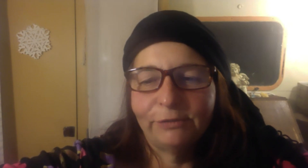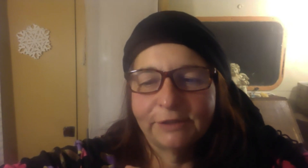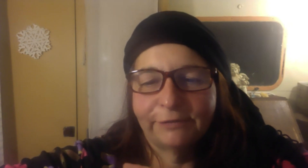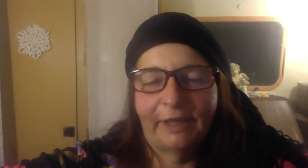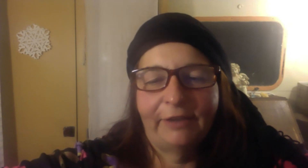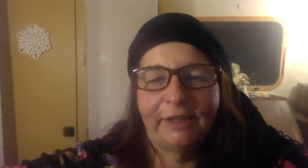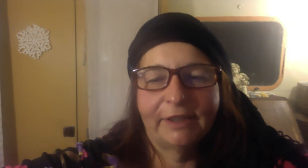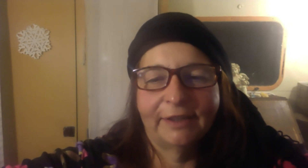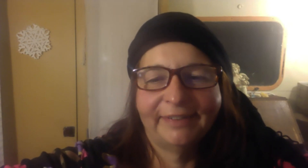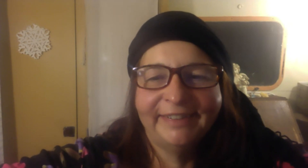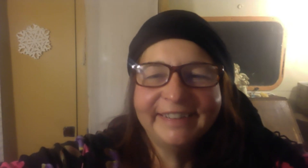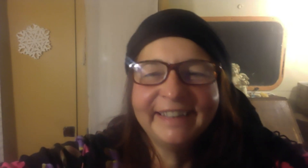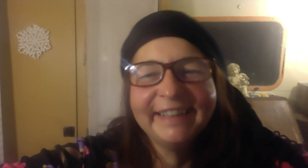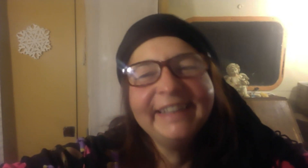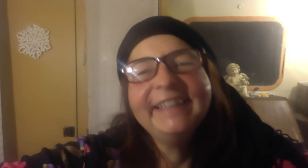She was very